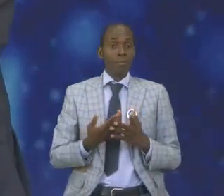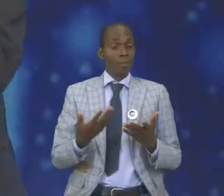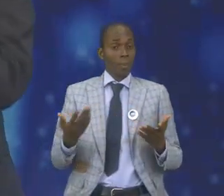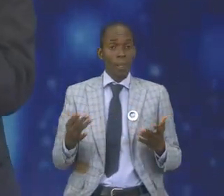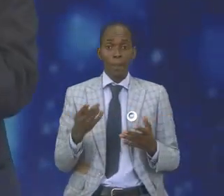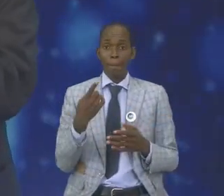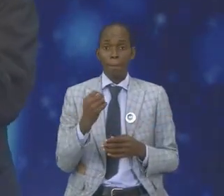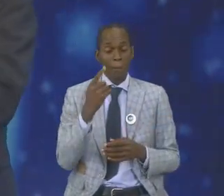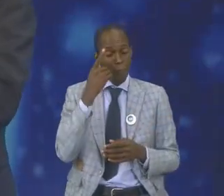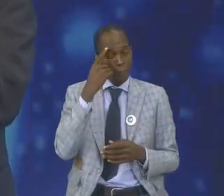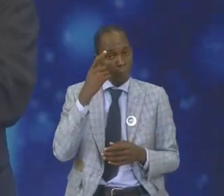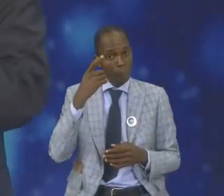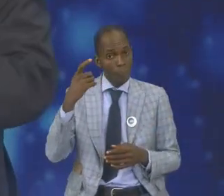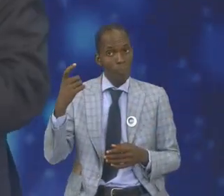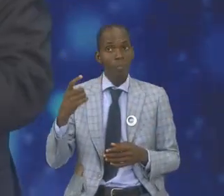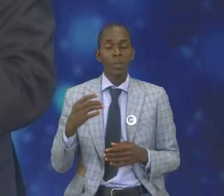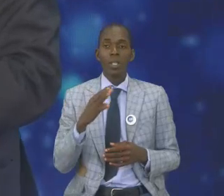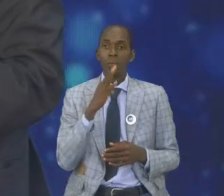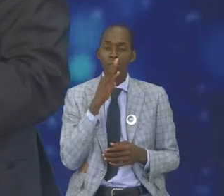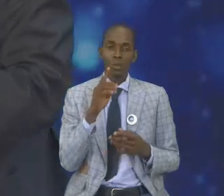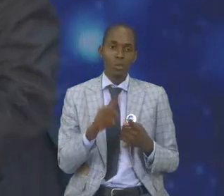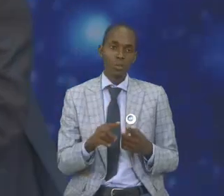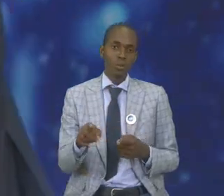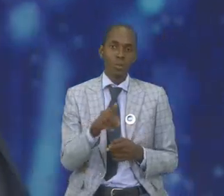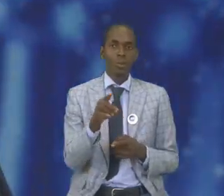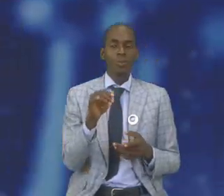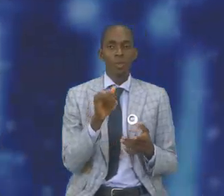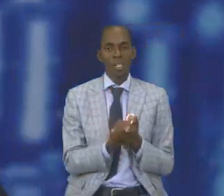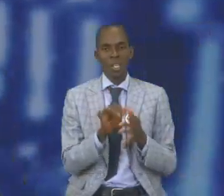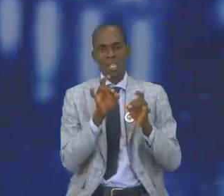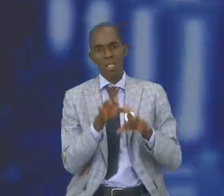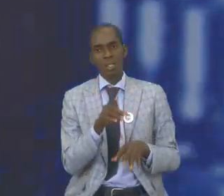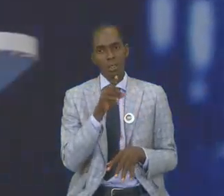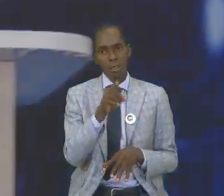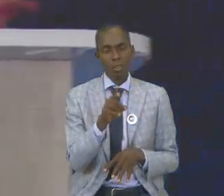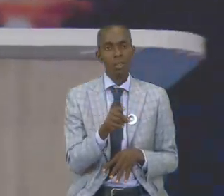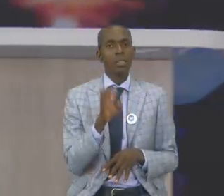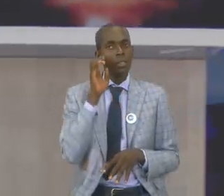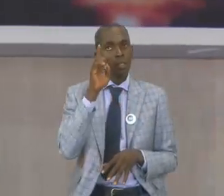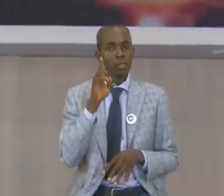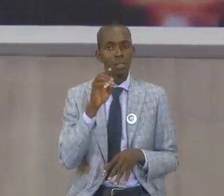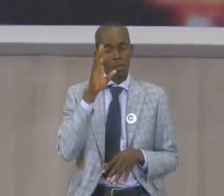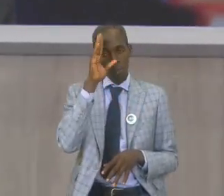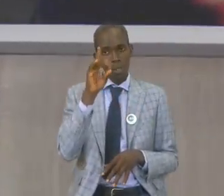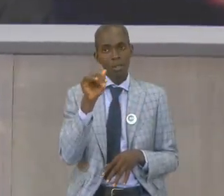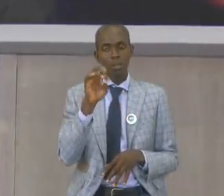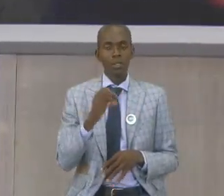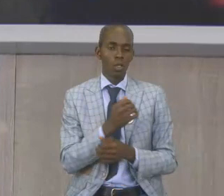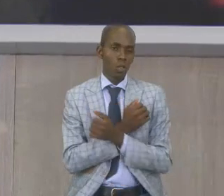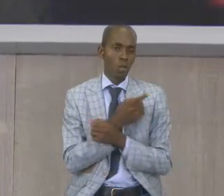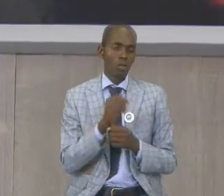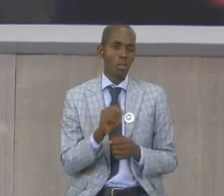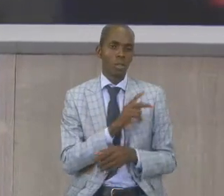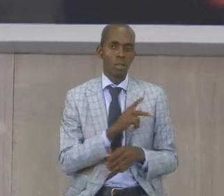the interpretation be to them that hate thee. He loved the king. He was loyal to the king. He was